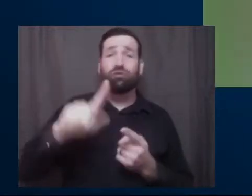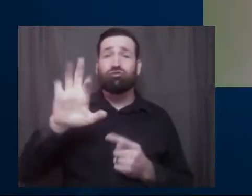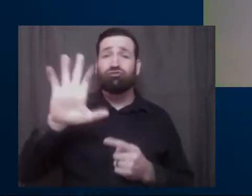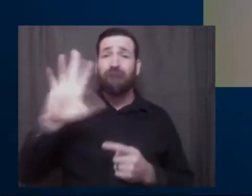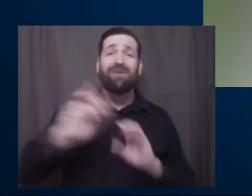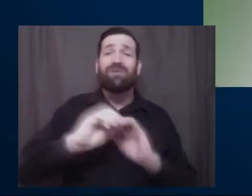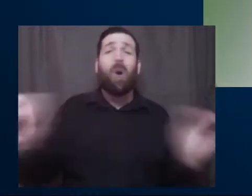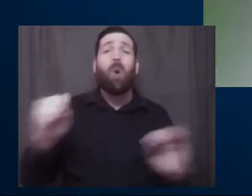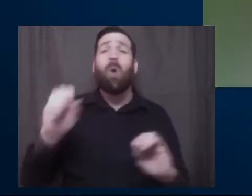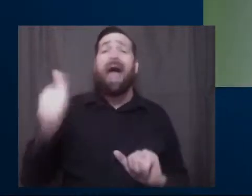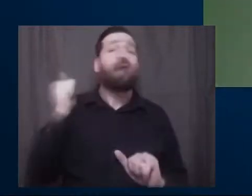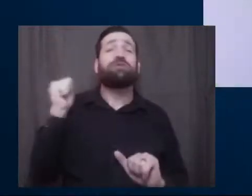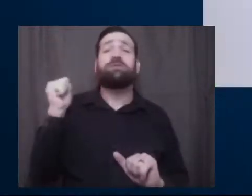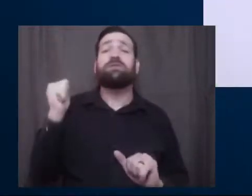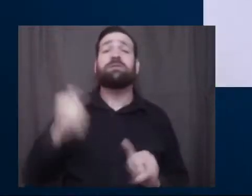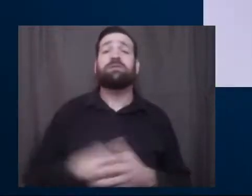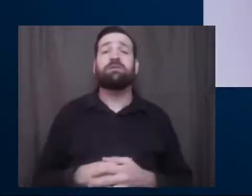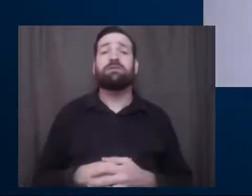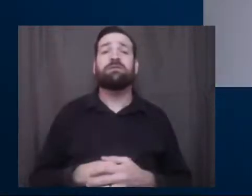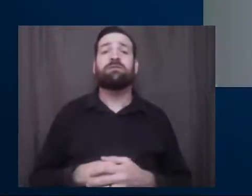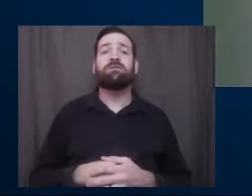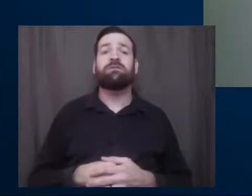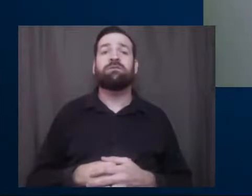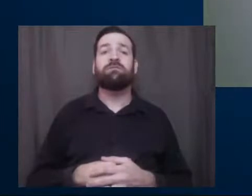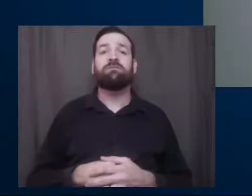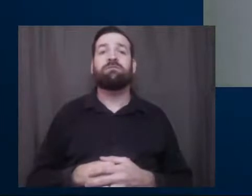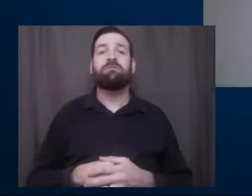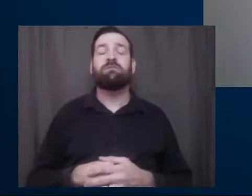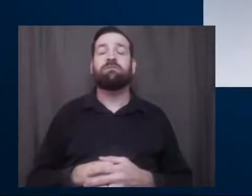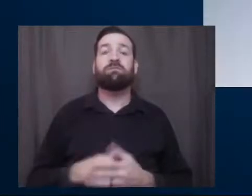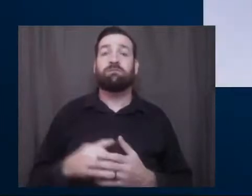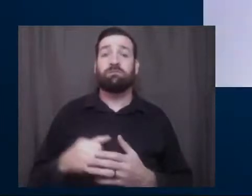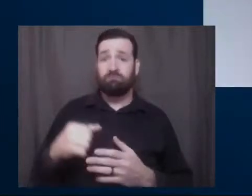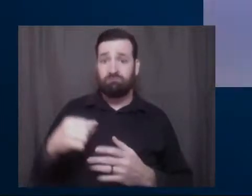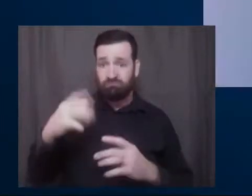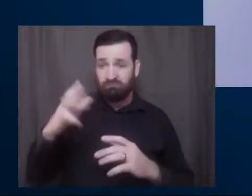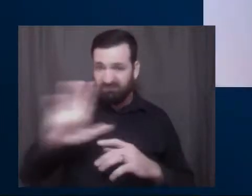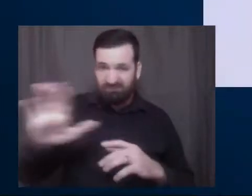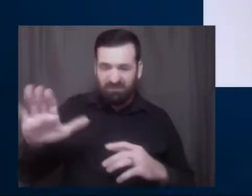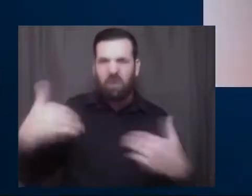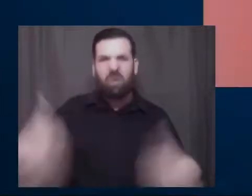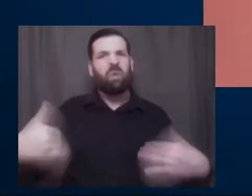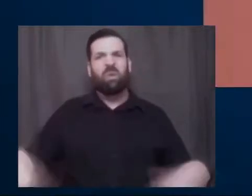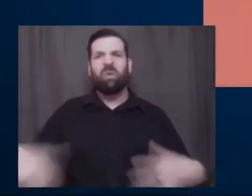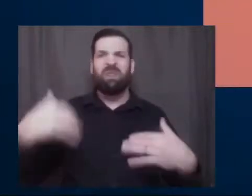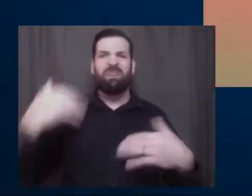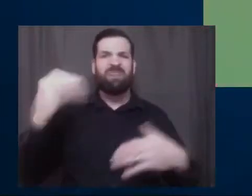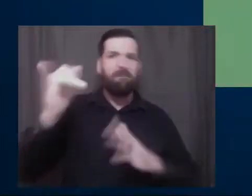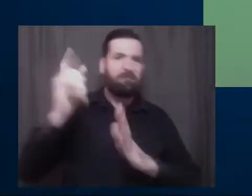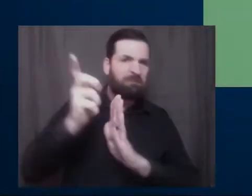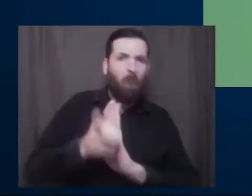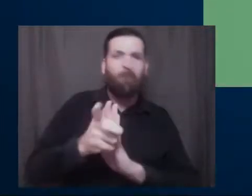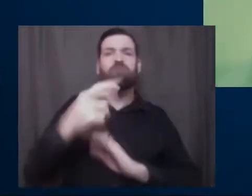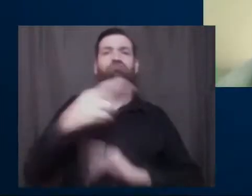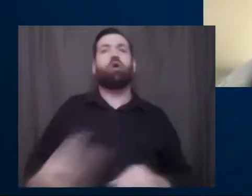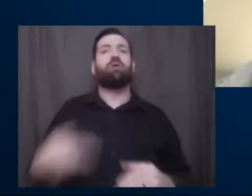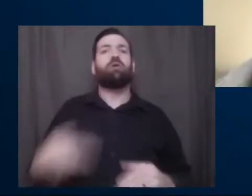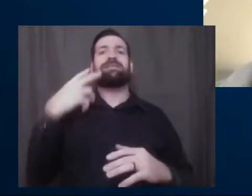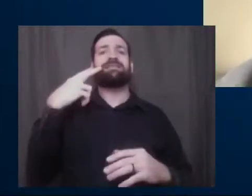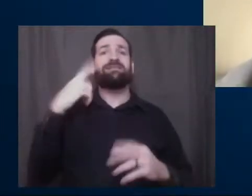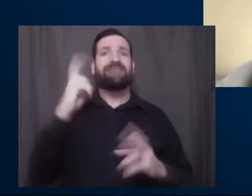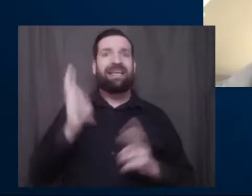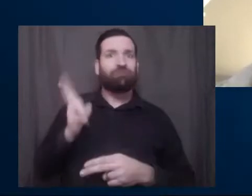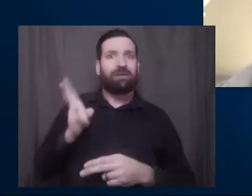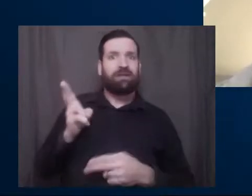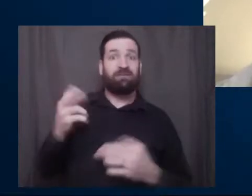go. Saberhagen jumping into George Brett's arms. It was a heck of a moment in Royals history and a real thrill for me. And